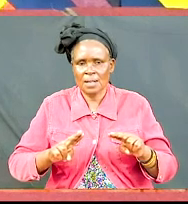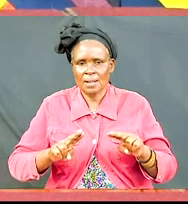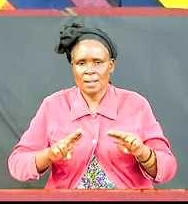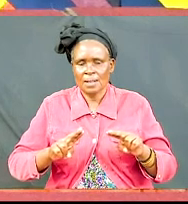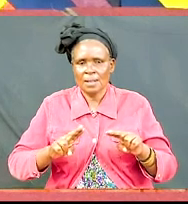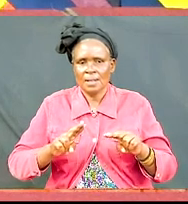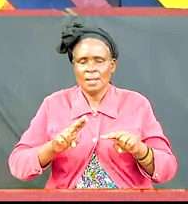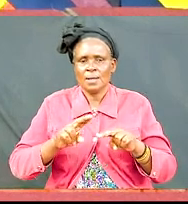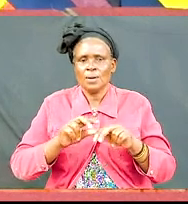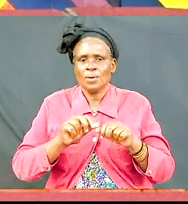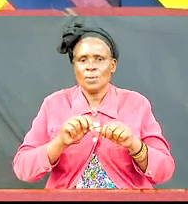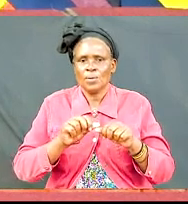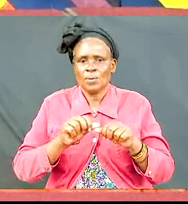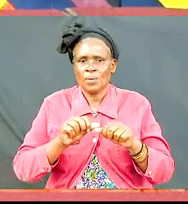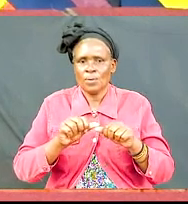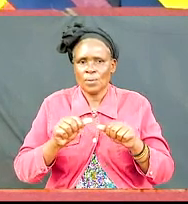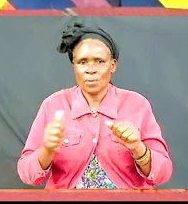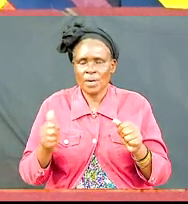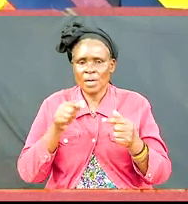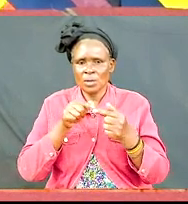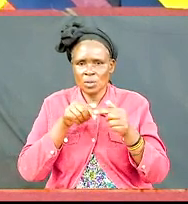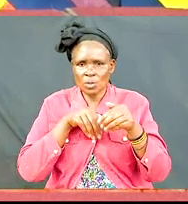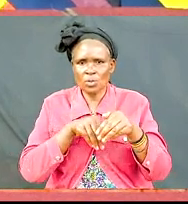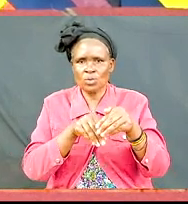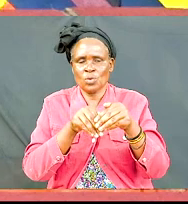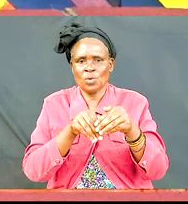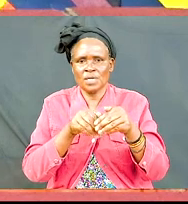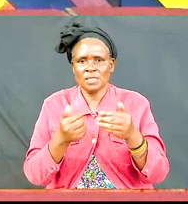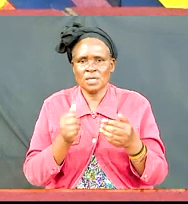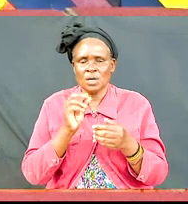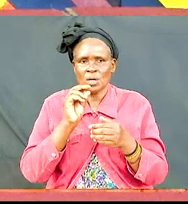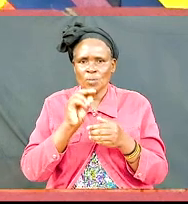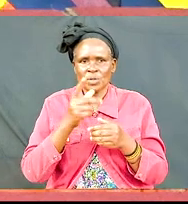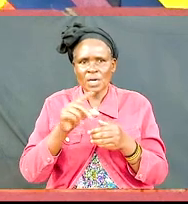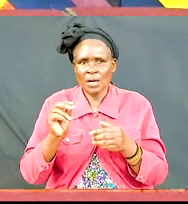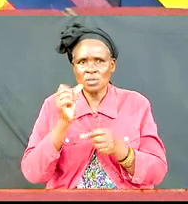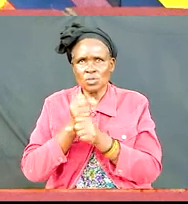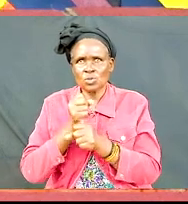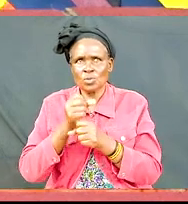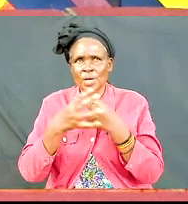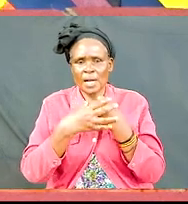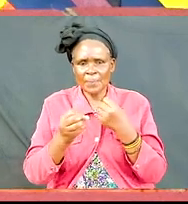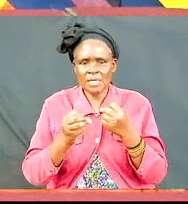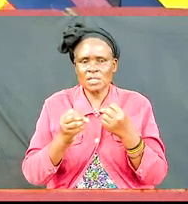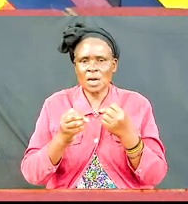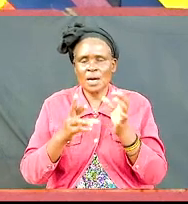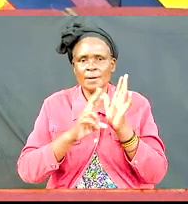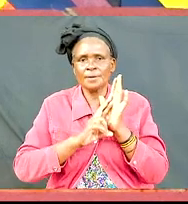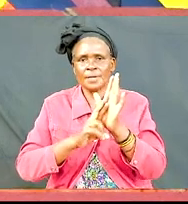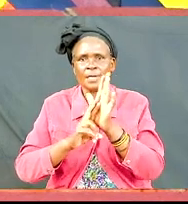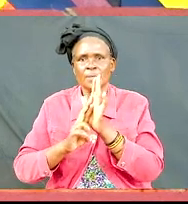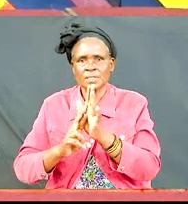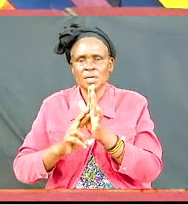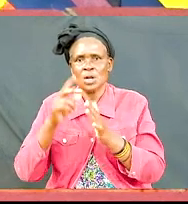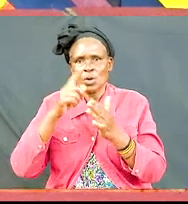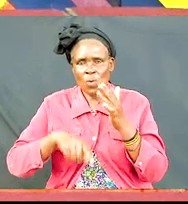Well, two artists set out to make a picture representing what they